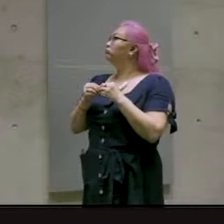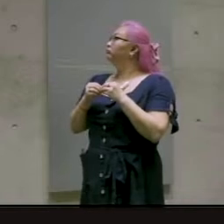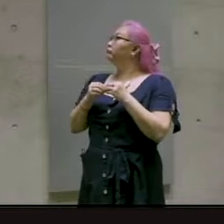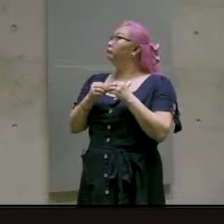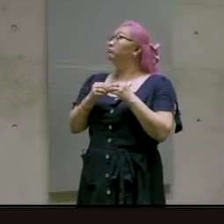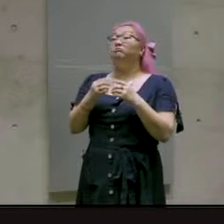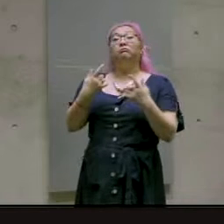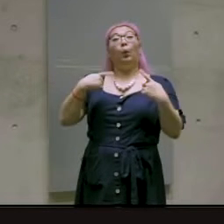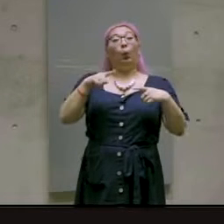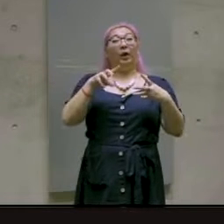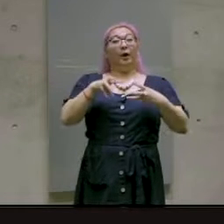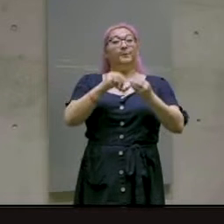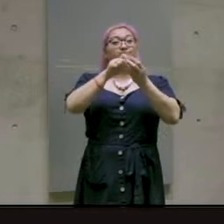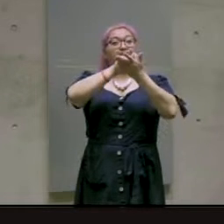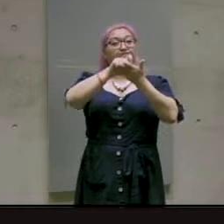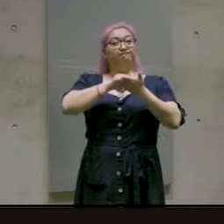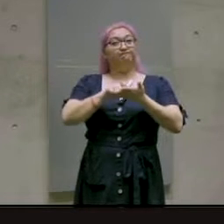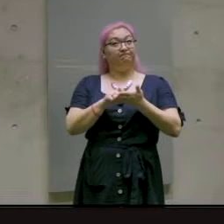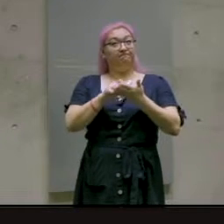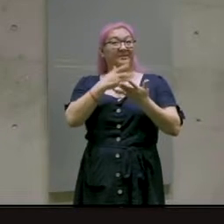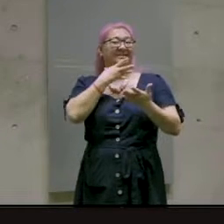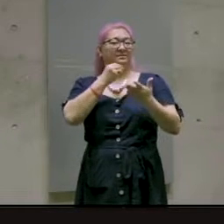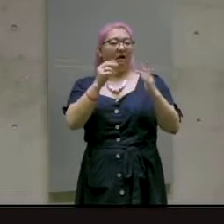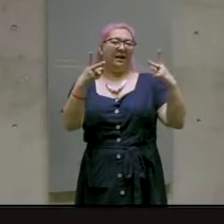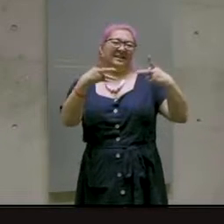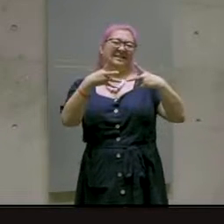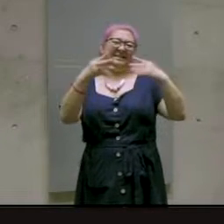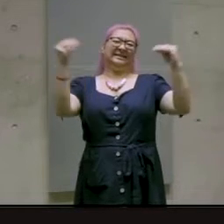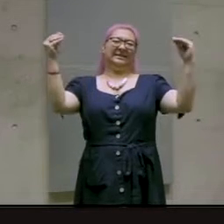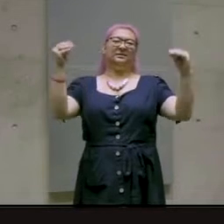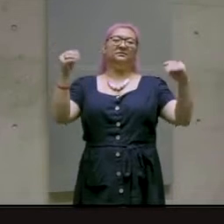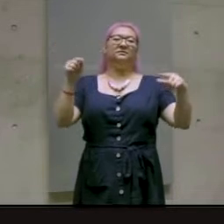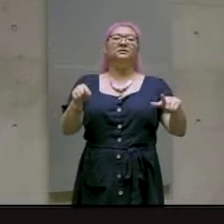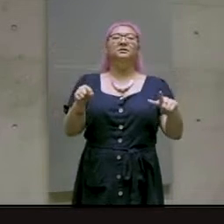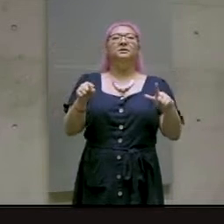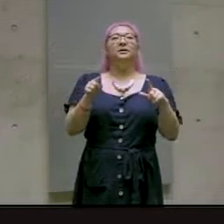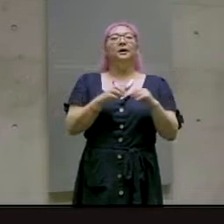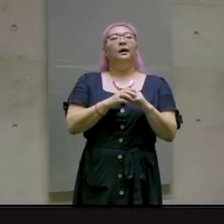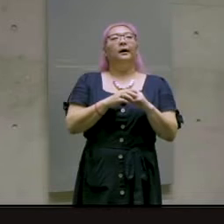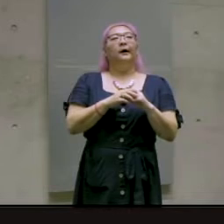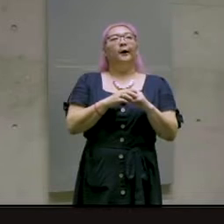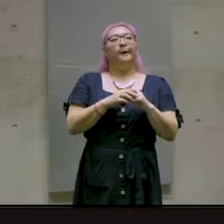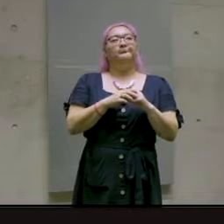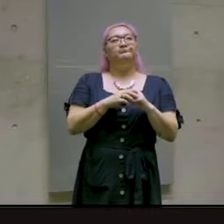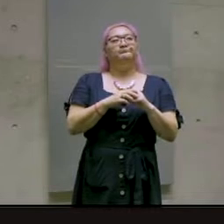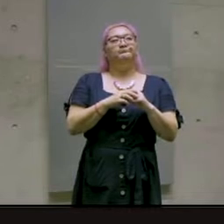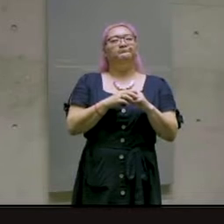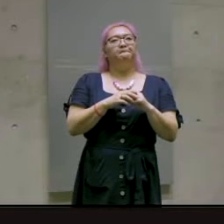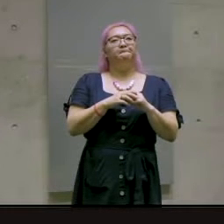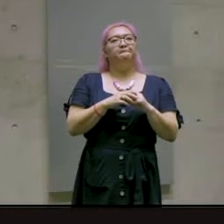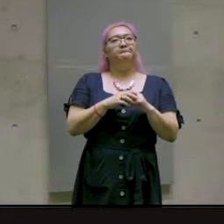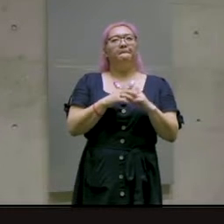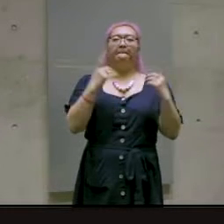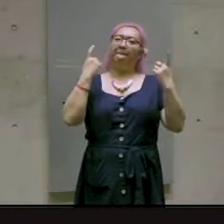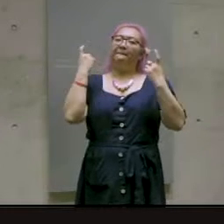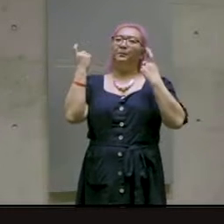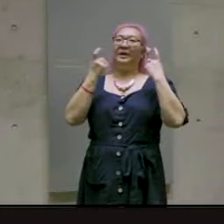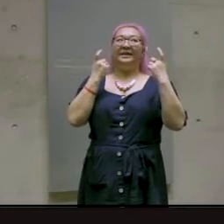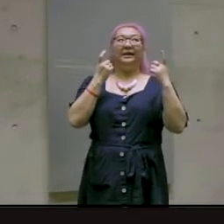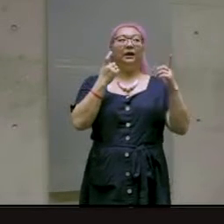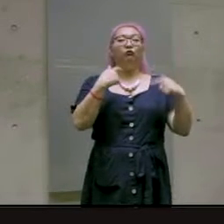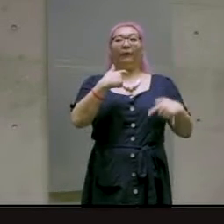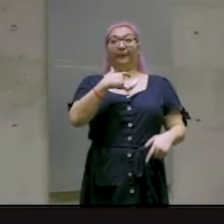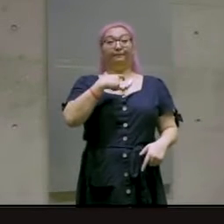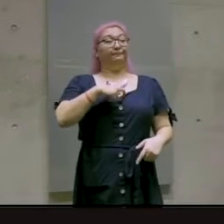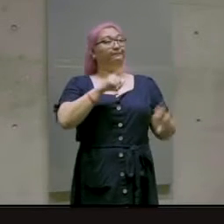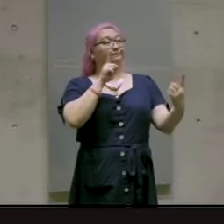for different types of kind of player motivations for approaching the scene, whether they're platonic, romantic, sexual,